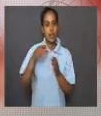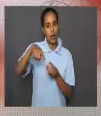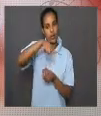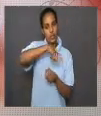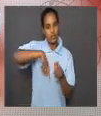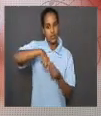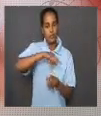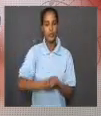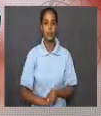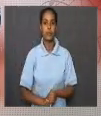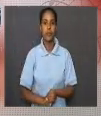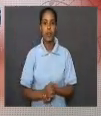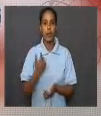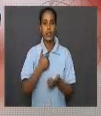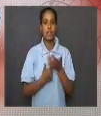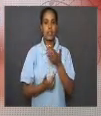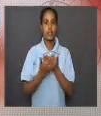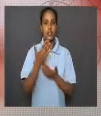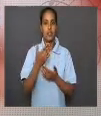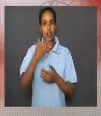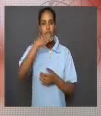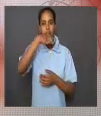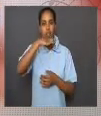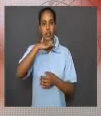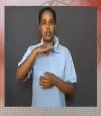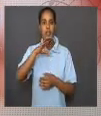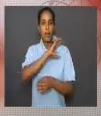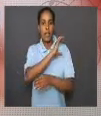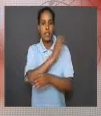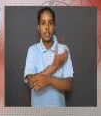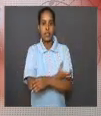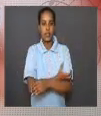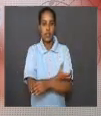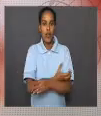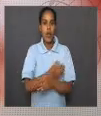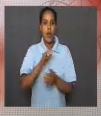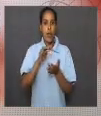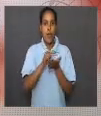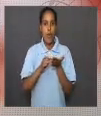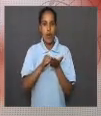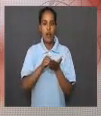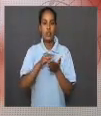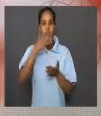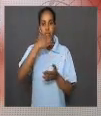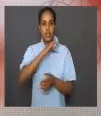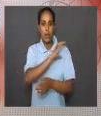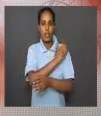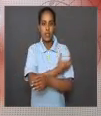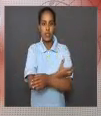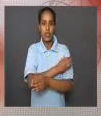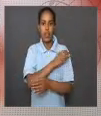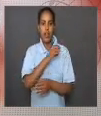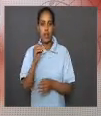surroundings. We discussed heat capacity, molar heat capacity,